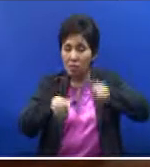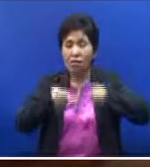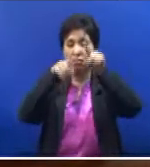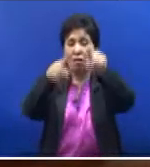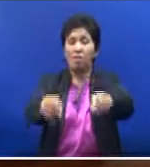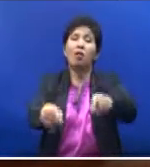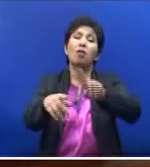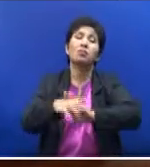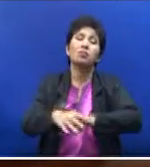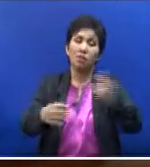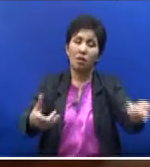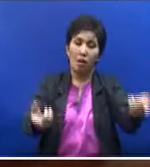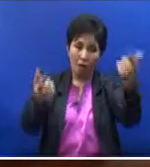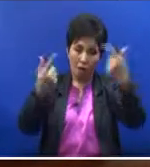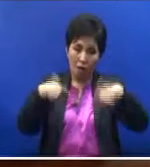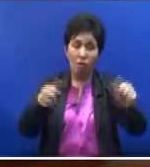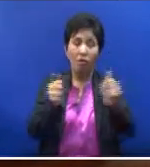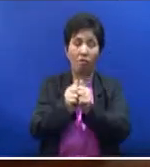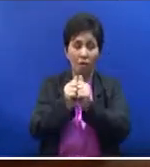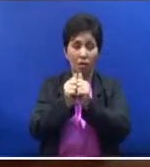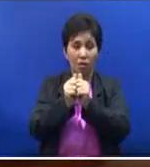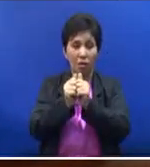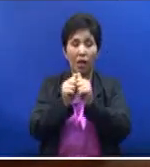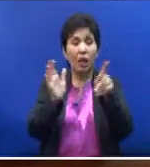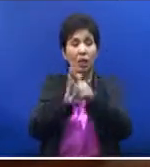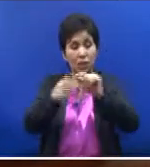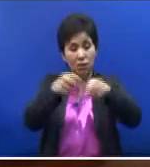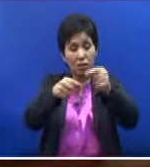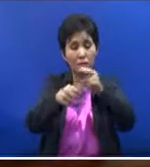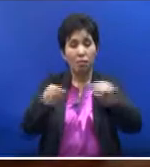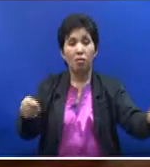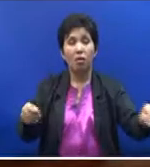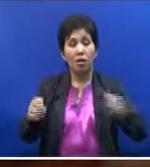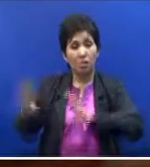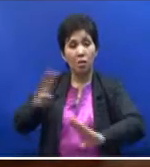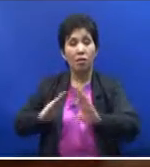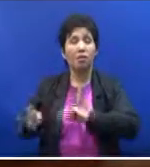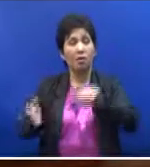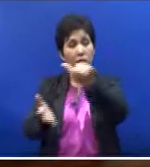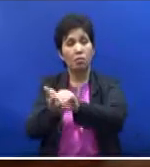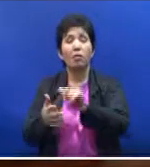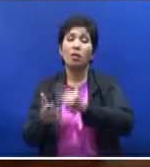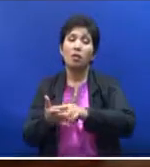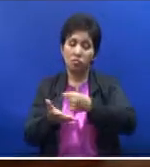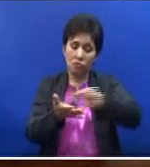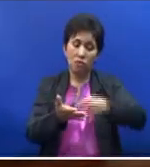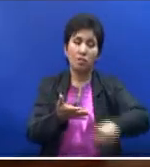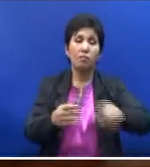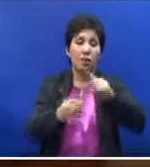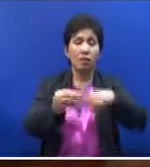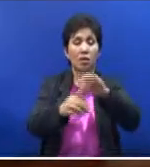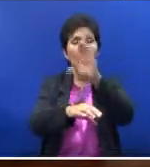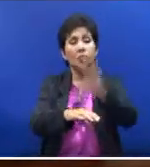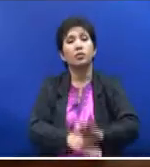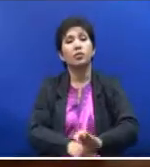in order for them to come out with conclusions about certain actions or behavior, in order for them to clearly understand about the